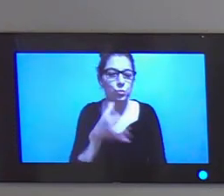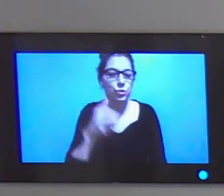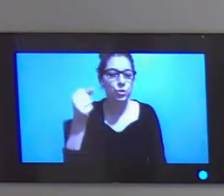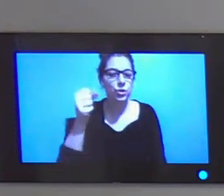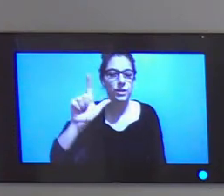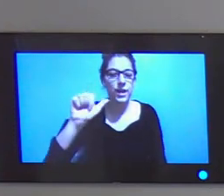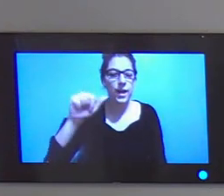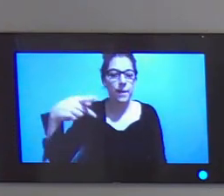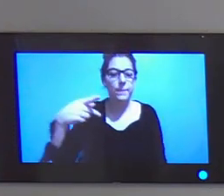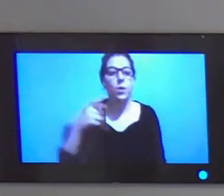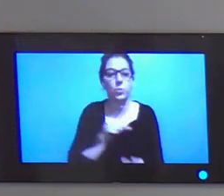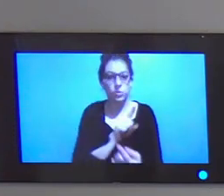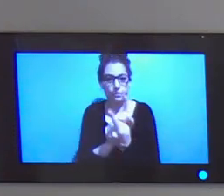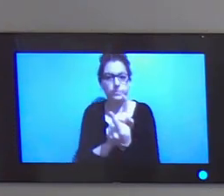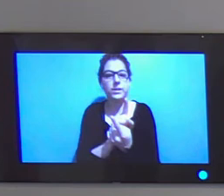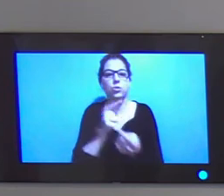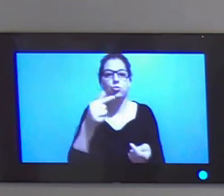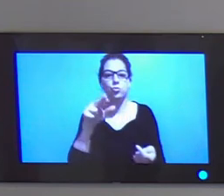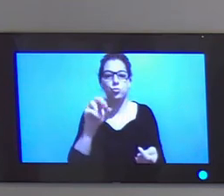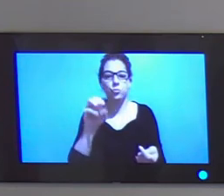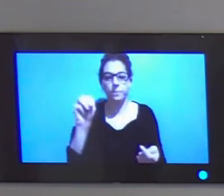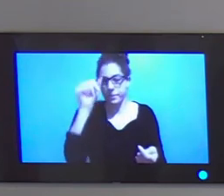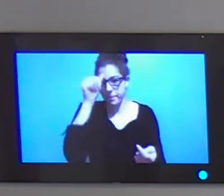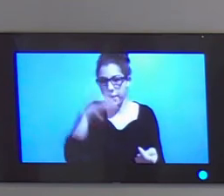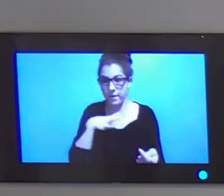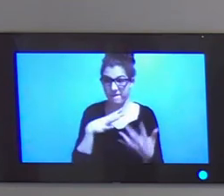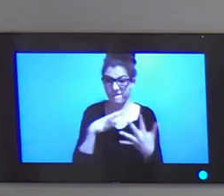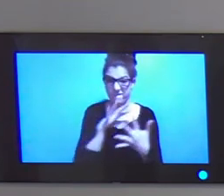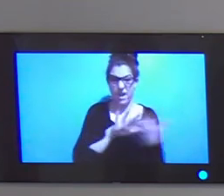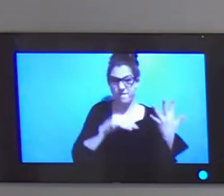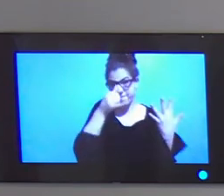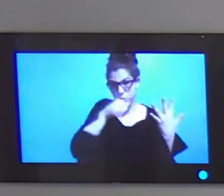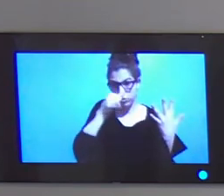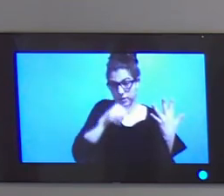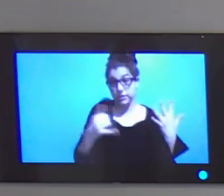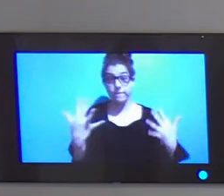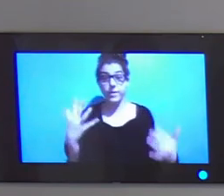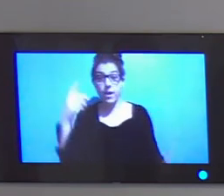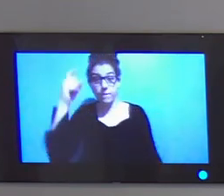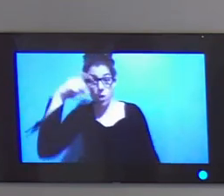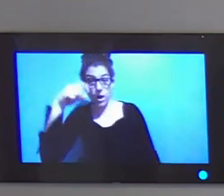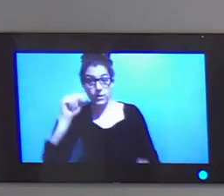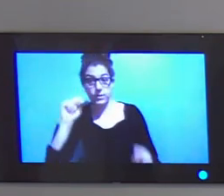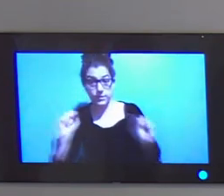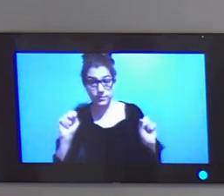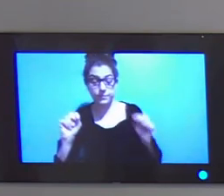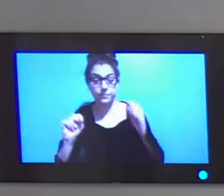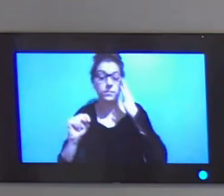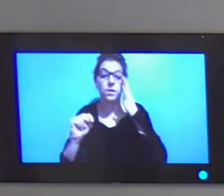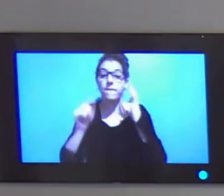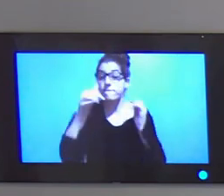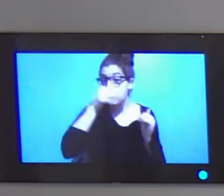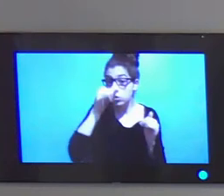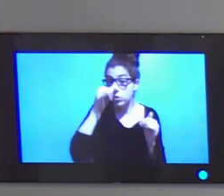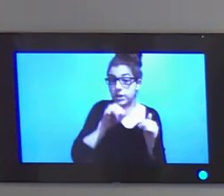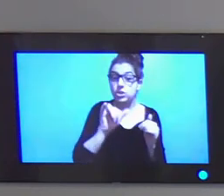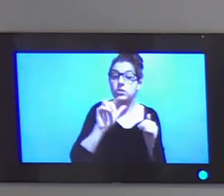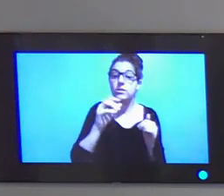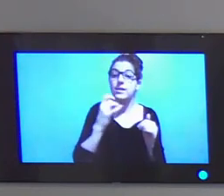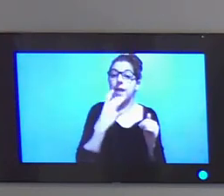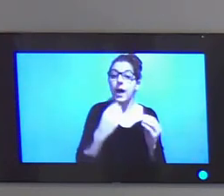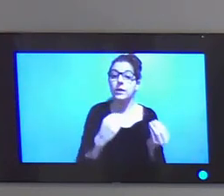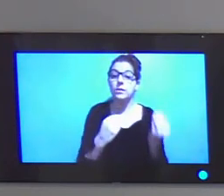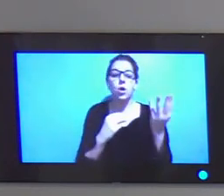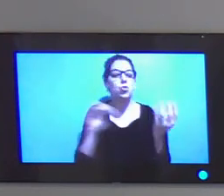bridegroom. 5 of them were foolish, and 5 were wise. For when the foolish took their lamps, they took no oil with